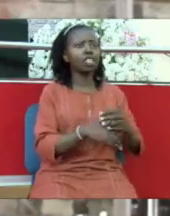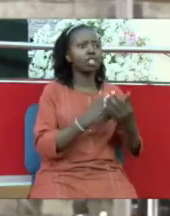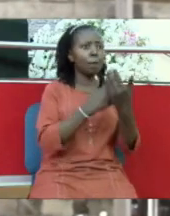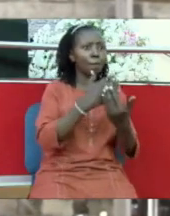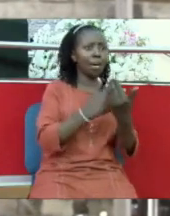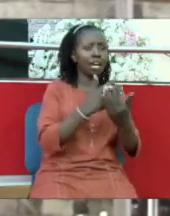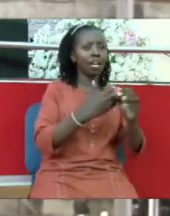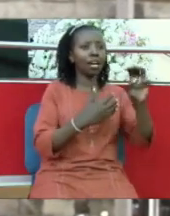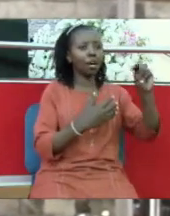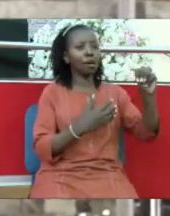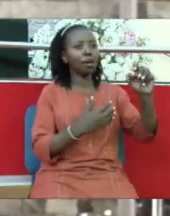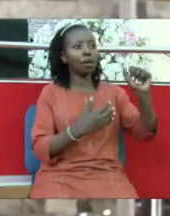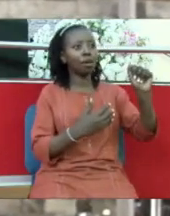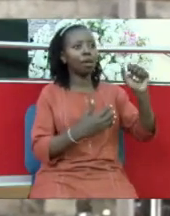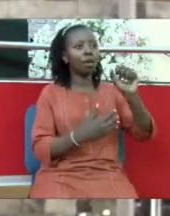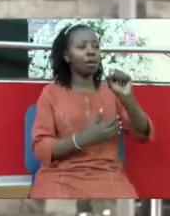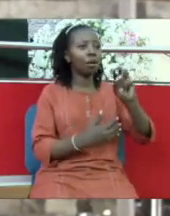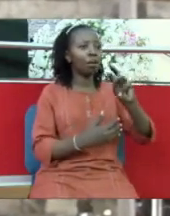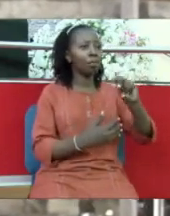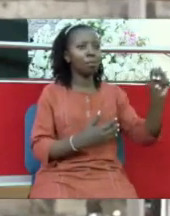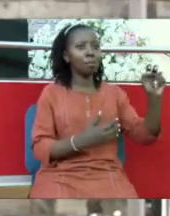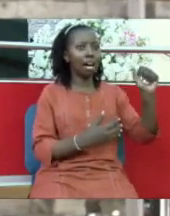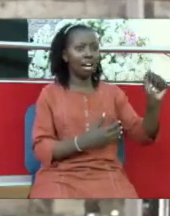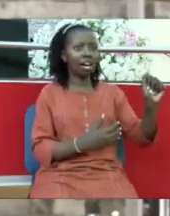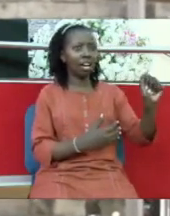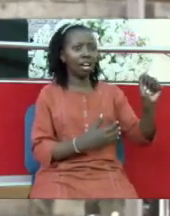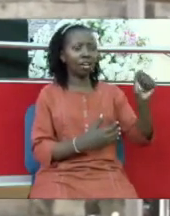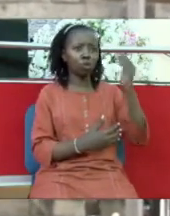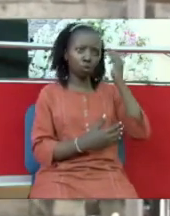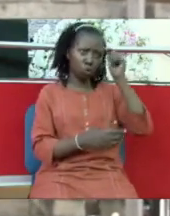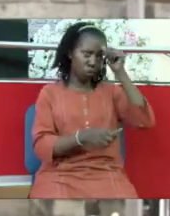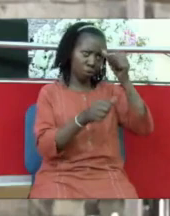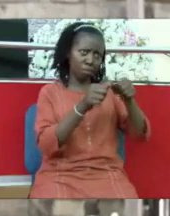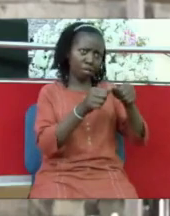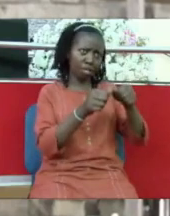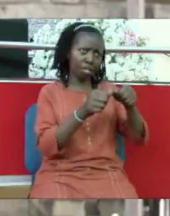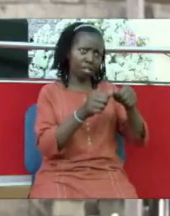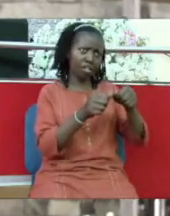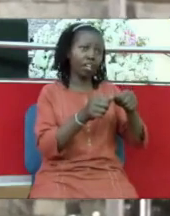All other time, they had to step out and do something.